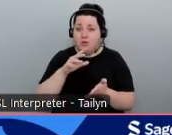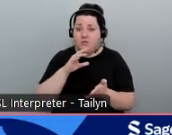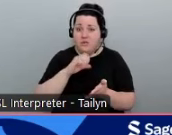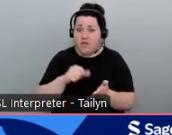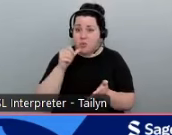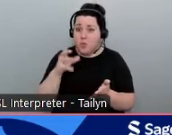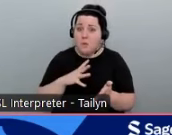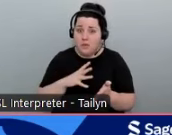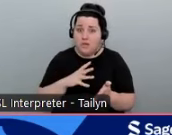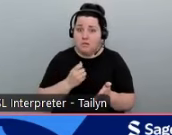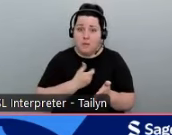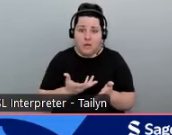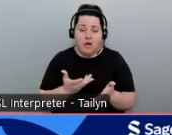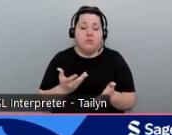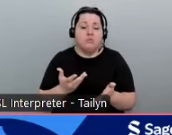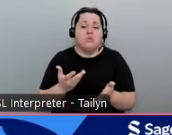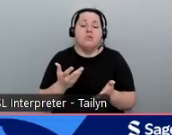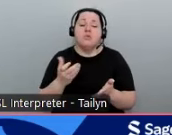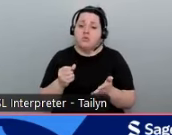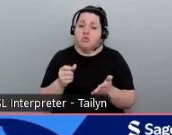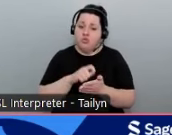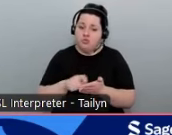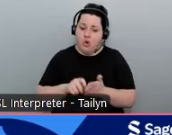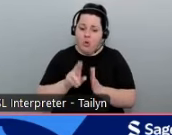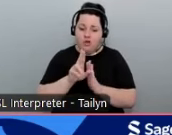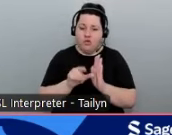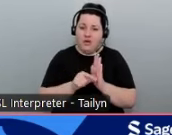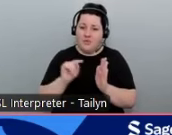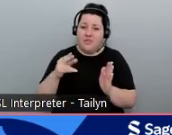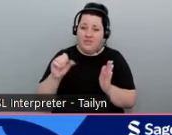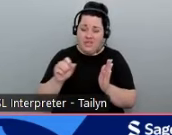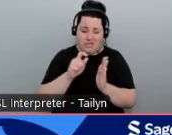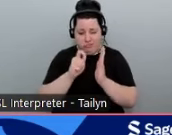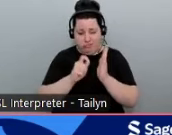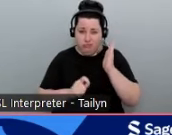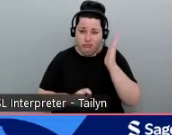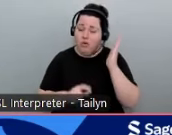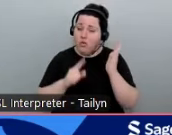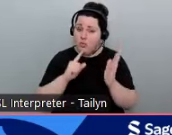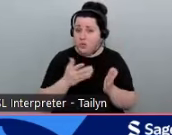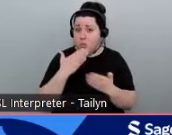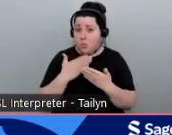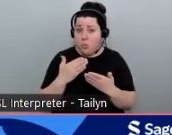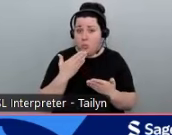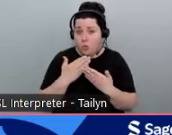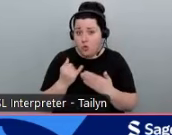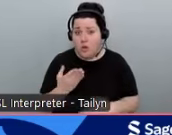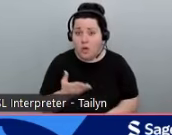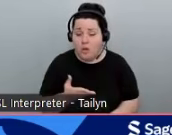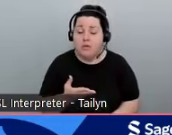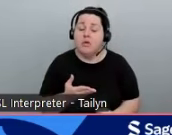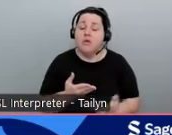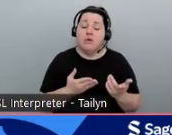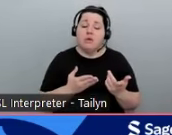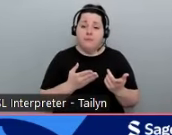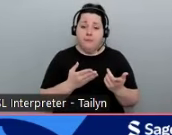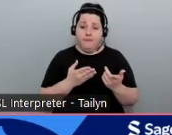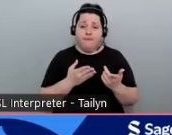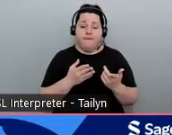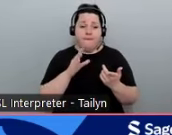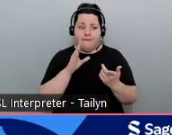extensive undergraduate thesis, exceptionally well done, that would form the